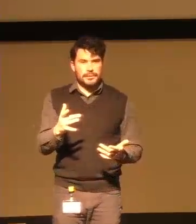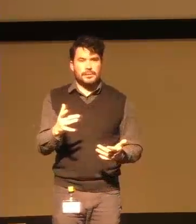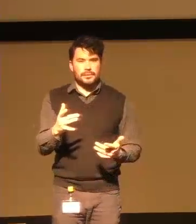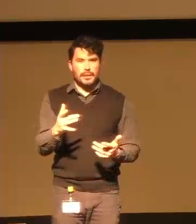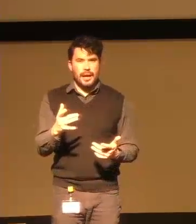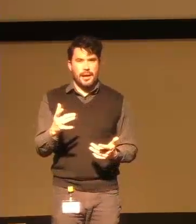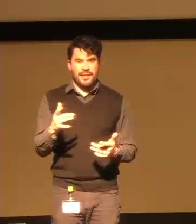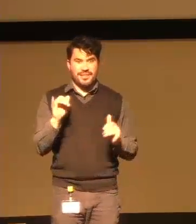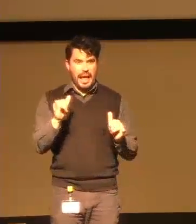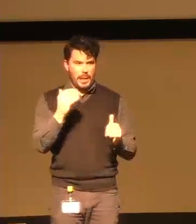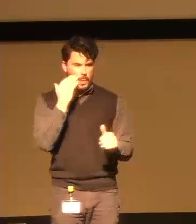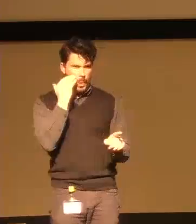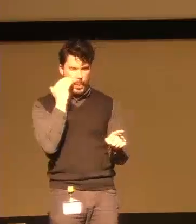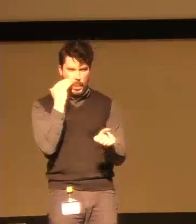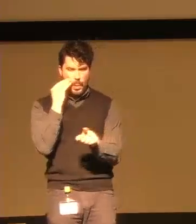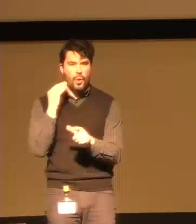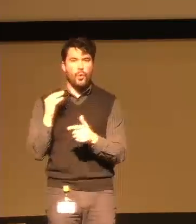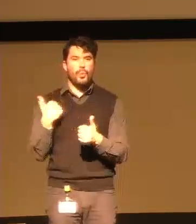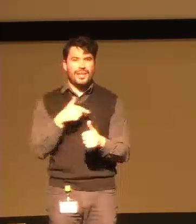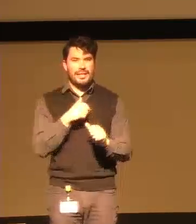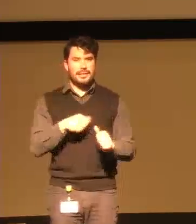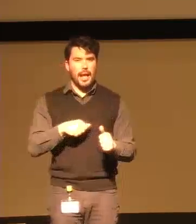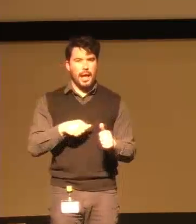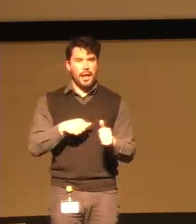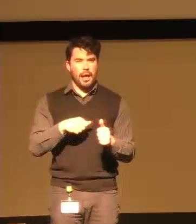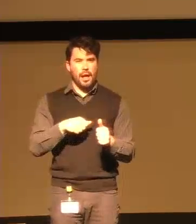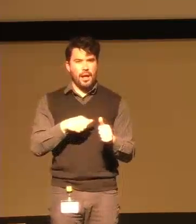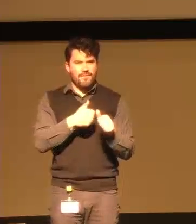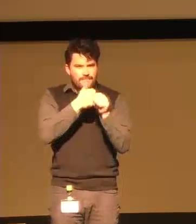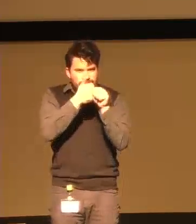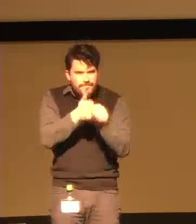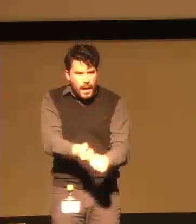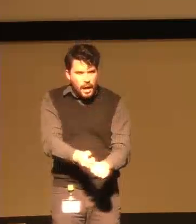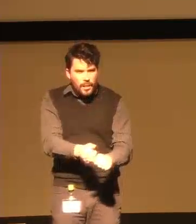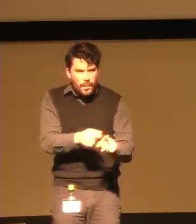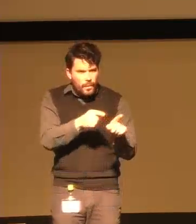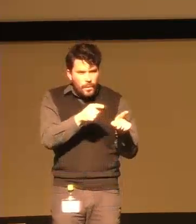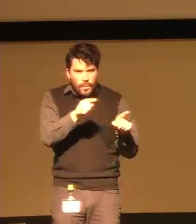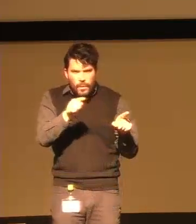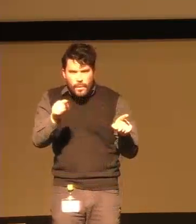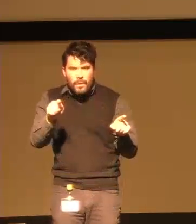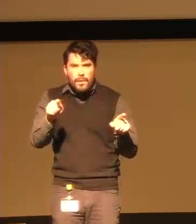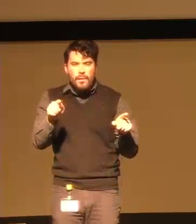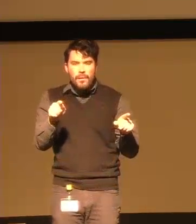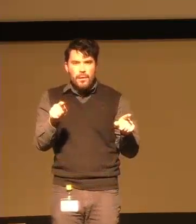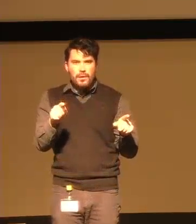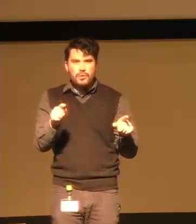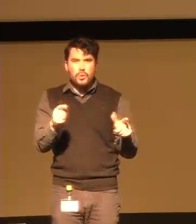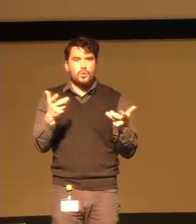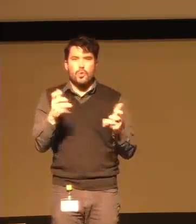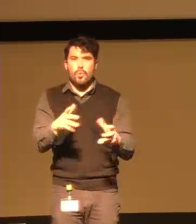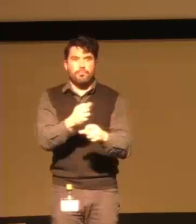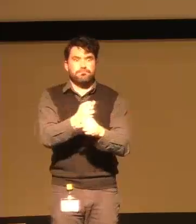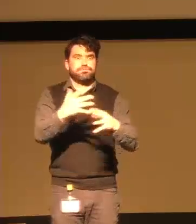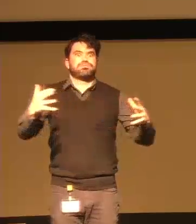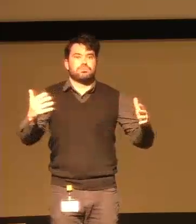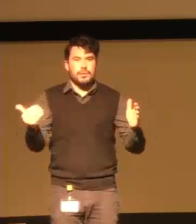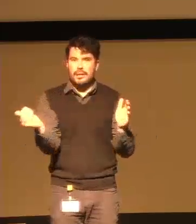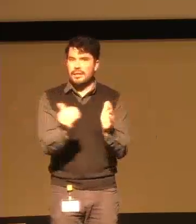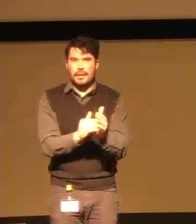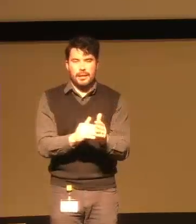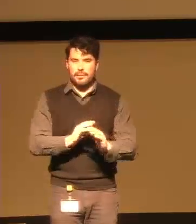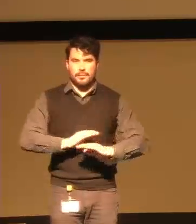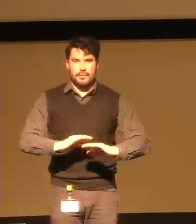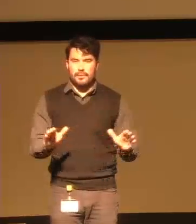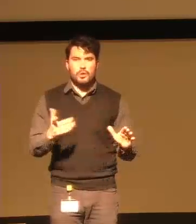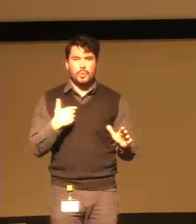trace active cases so that we can prevent another outbreak. And I think that's